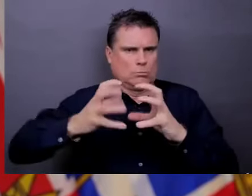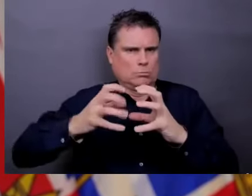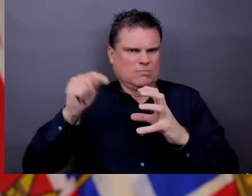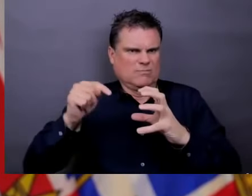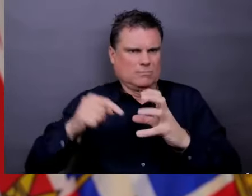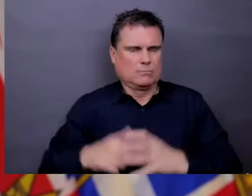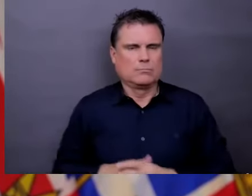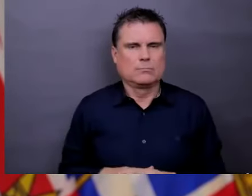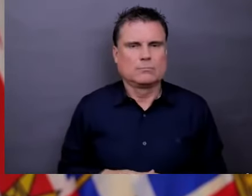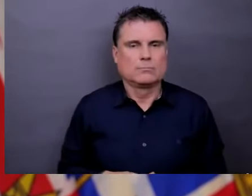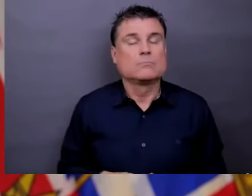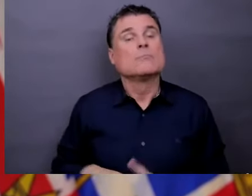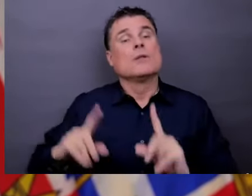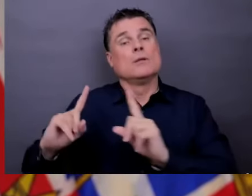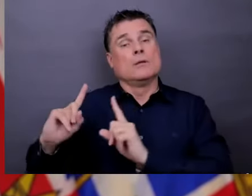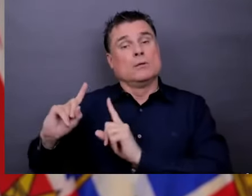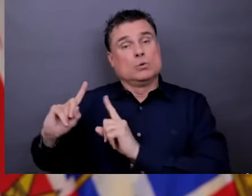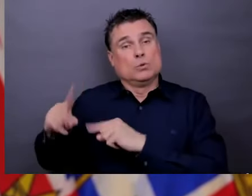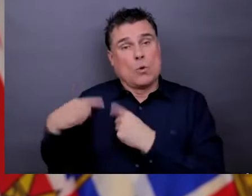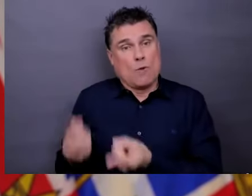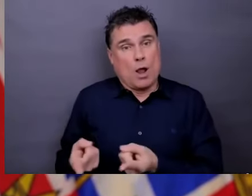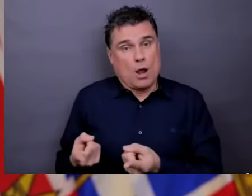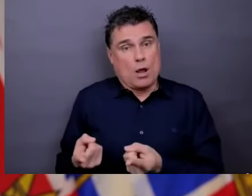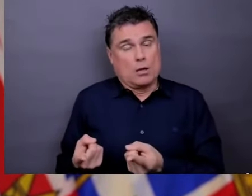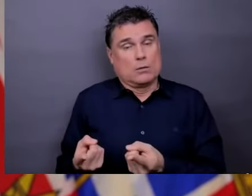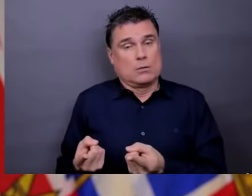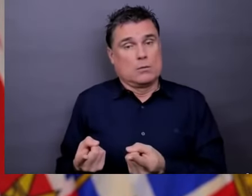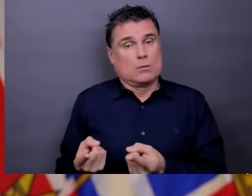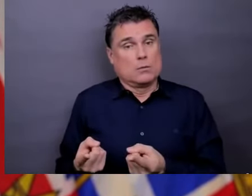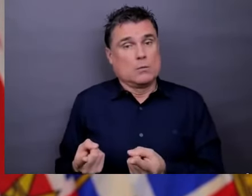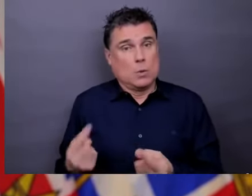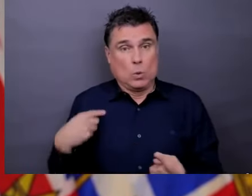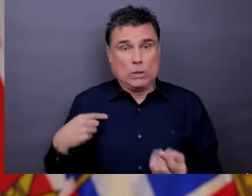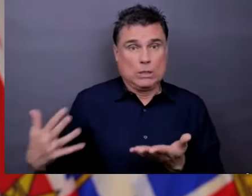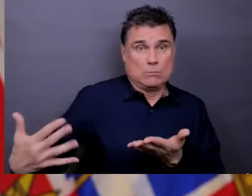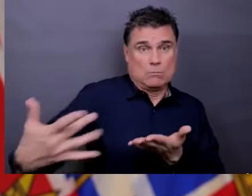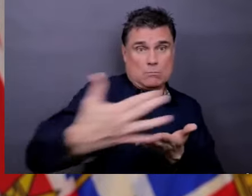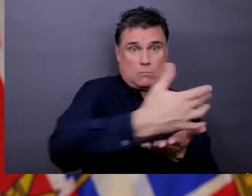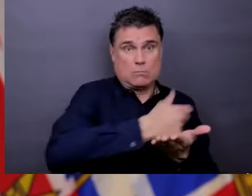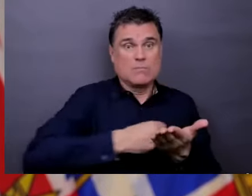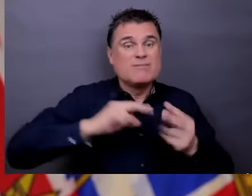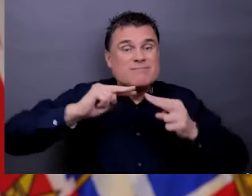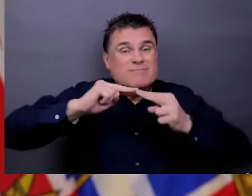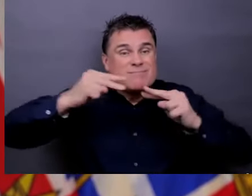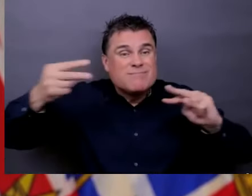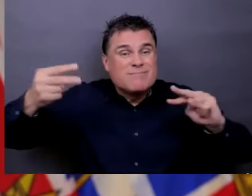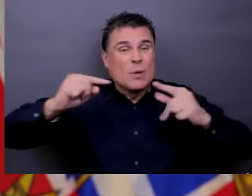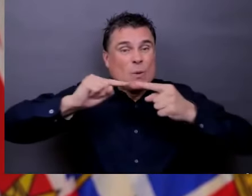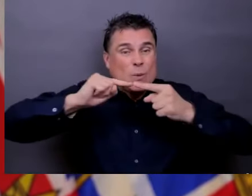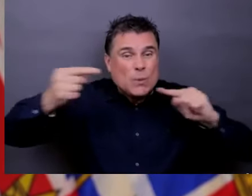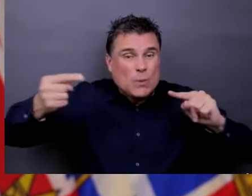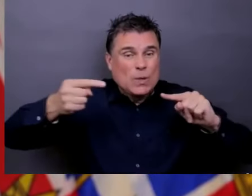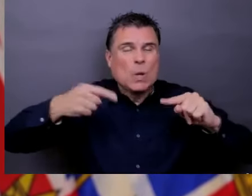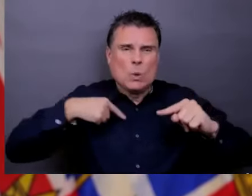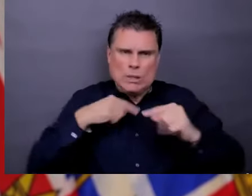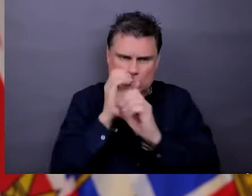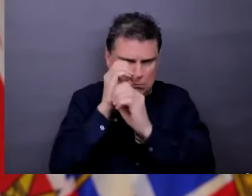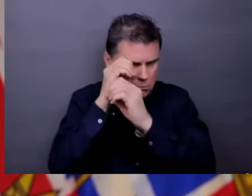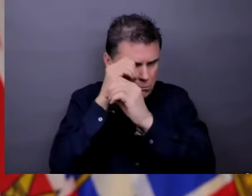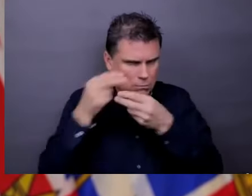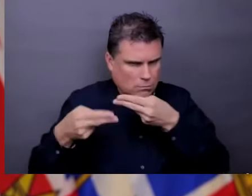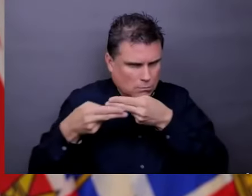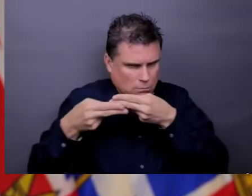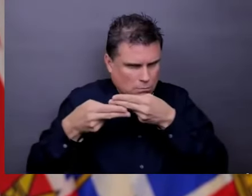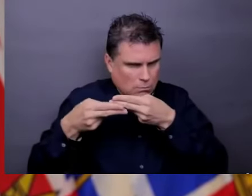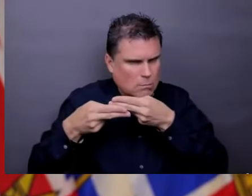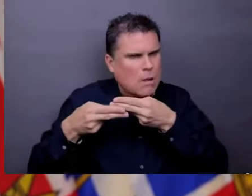whole genome sequencing. Camille, do you have a follow-up? Yes, I do. Thank you. What's known, and